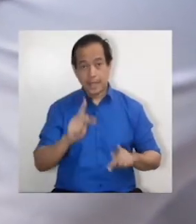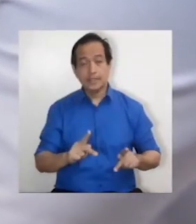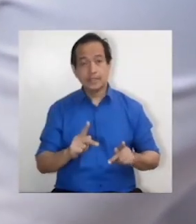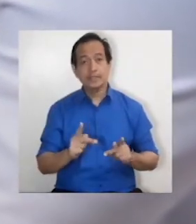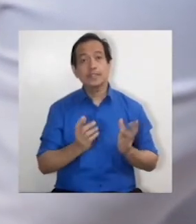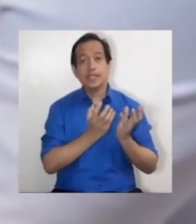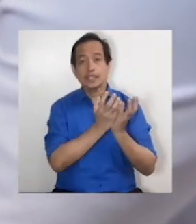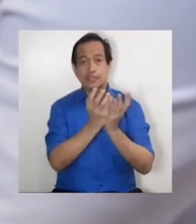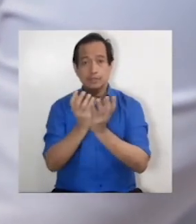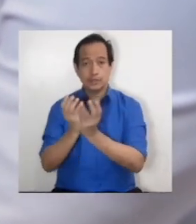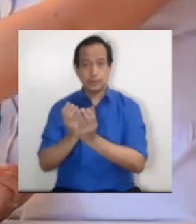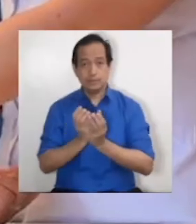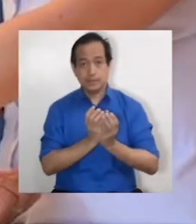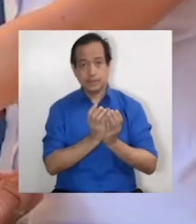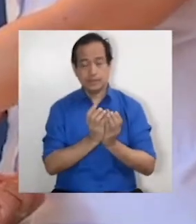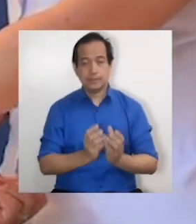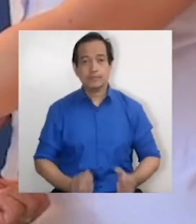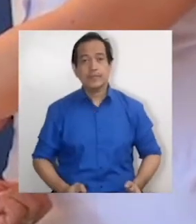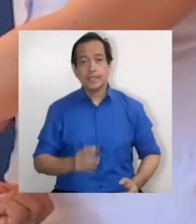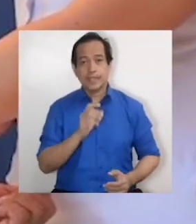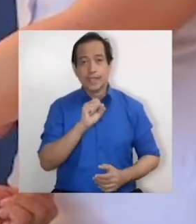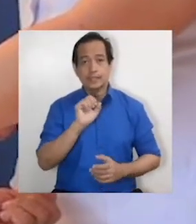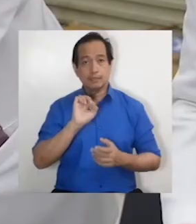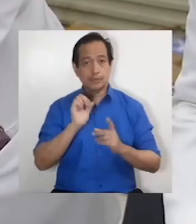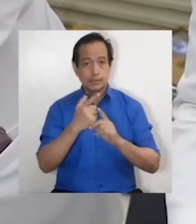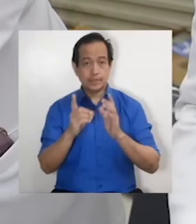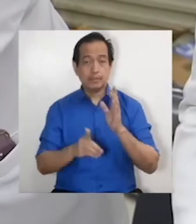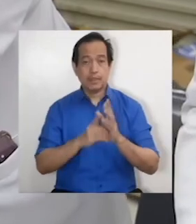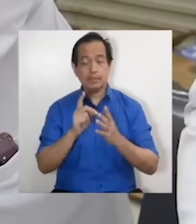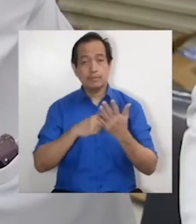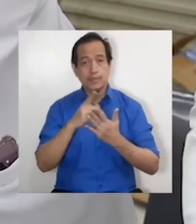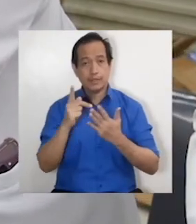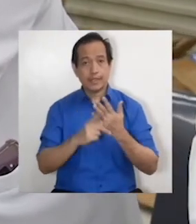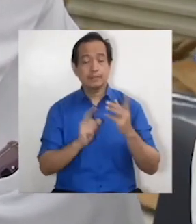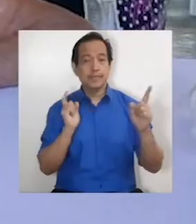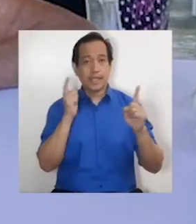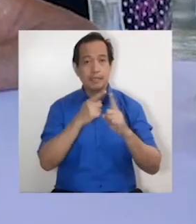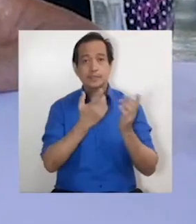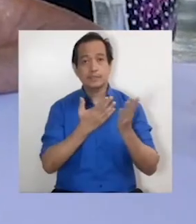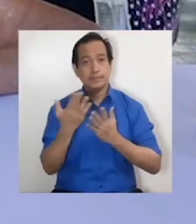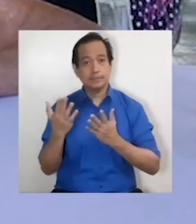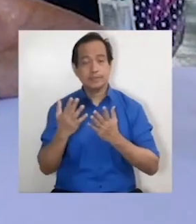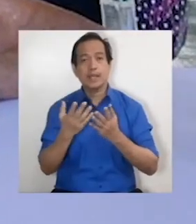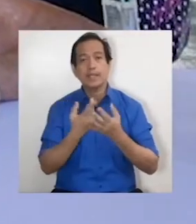host communities. SM's social development programs aim to bring about